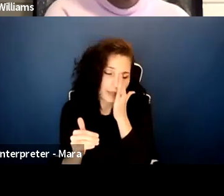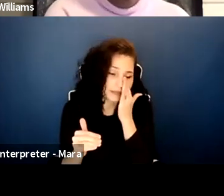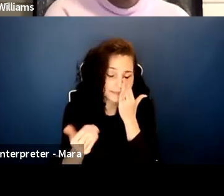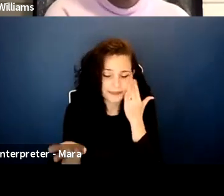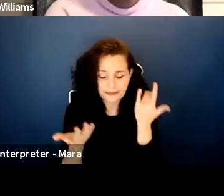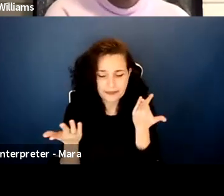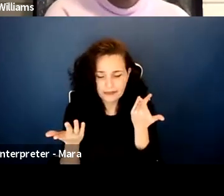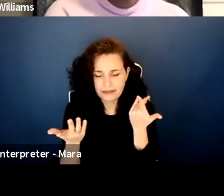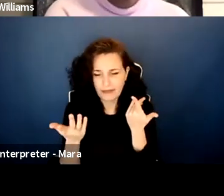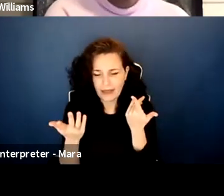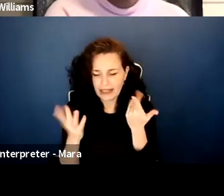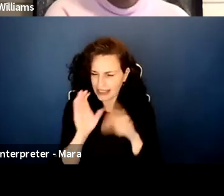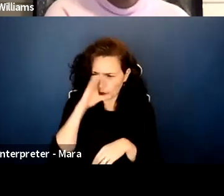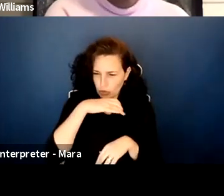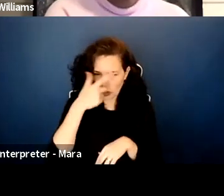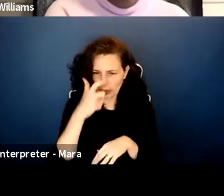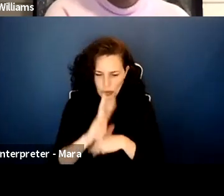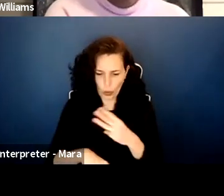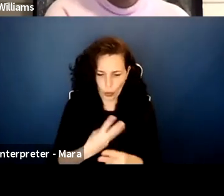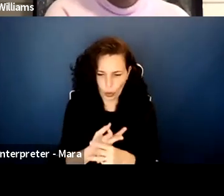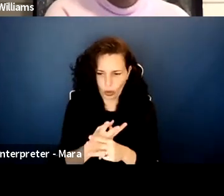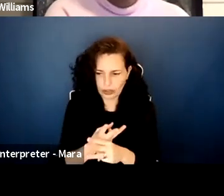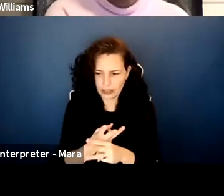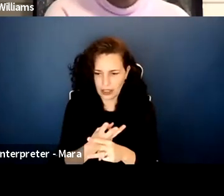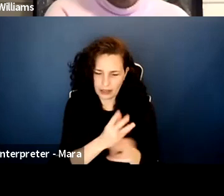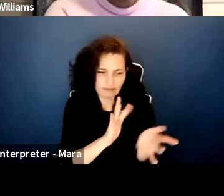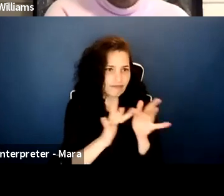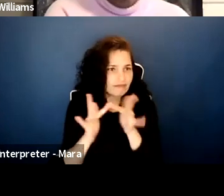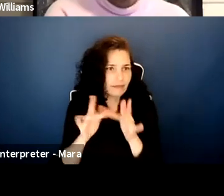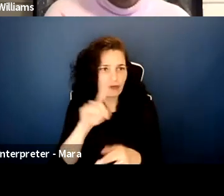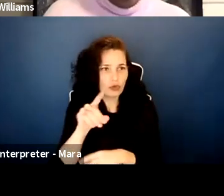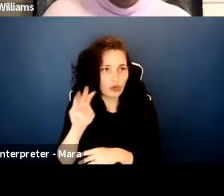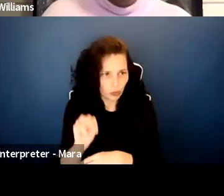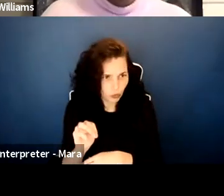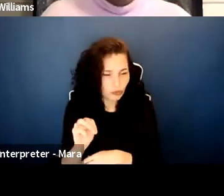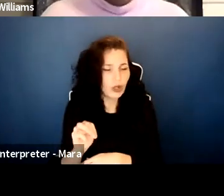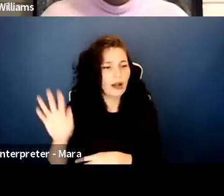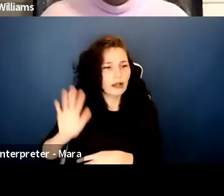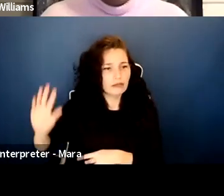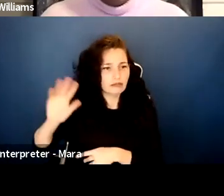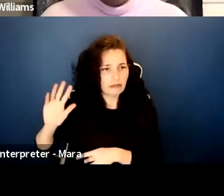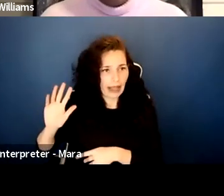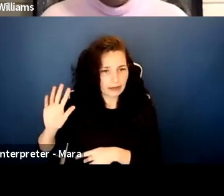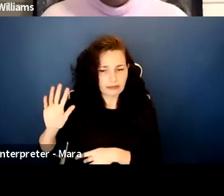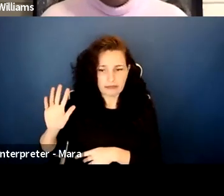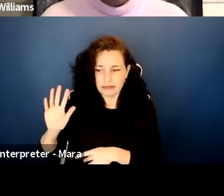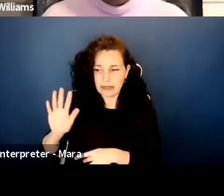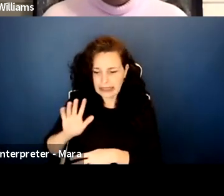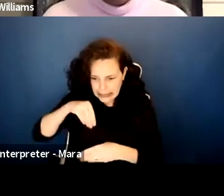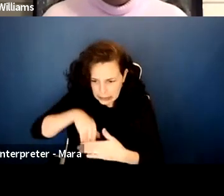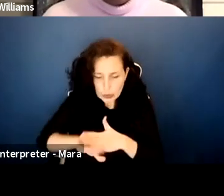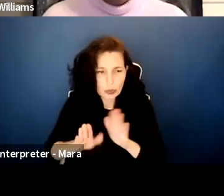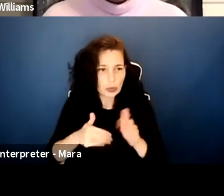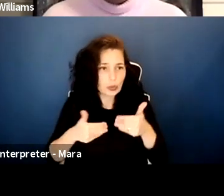on the Zoom. But in the room, when I would have auditions, I always like the actors to stand because it creates